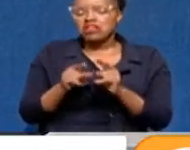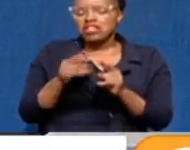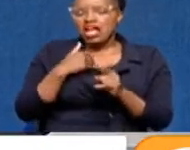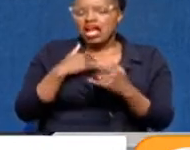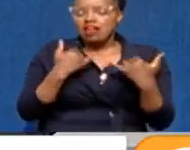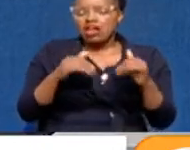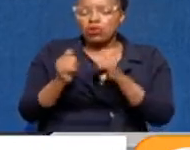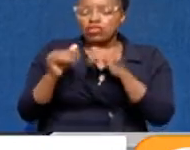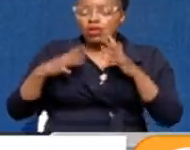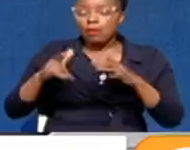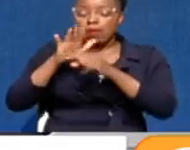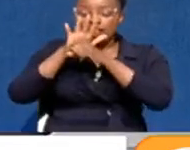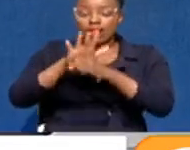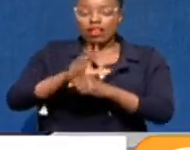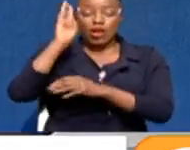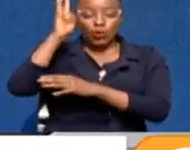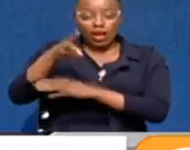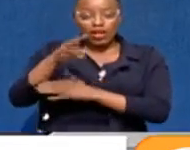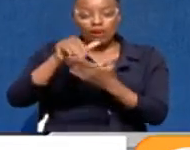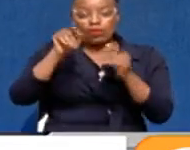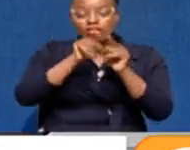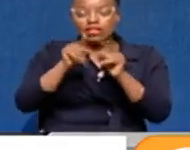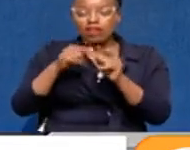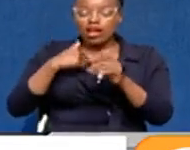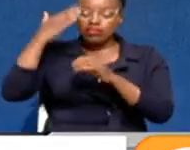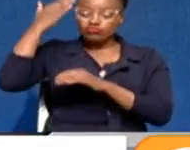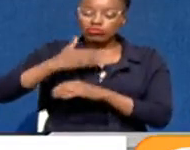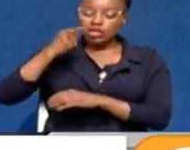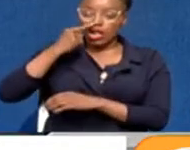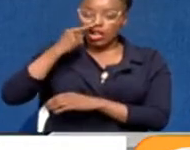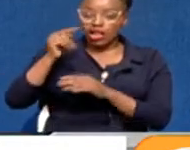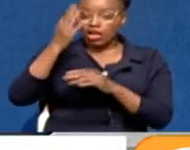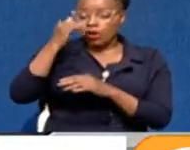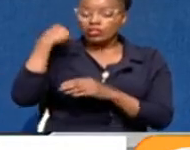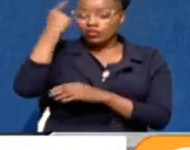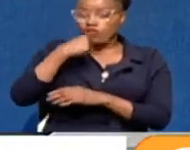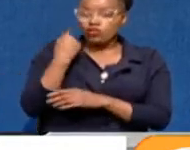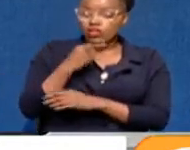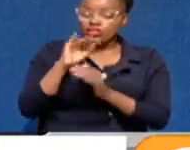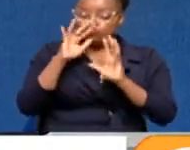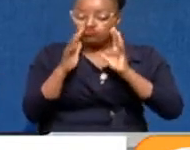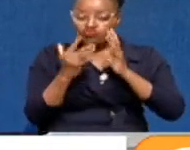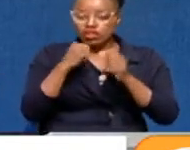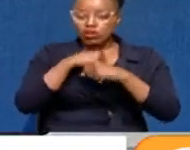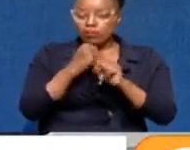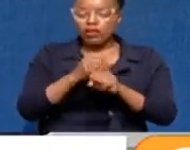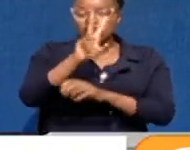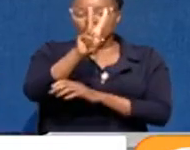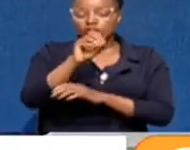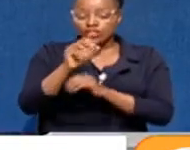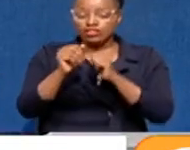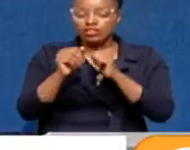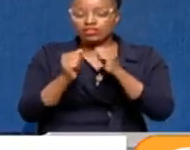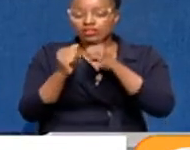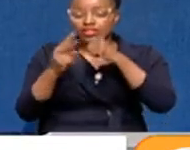the hands of their tormentors, more like cutting their noses to spite their faces. The 2017